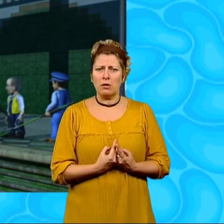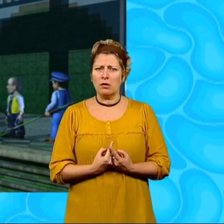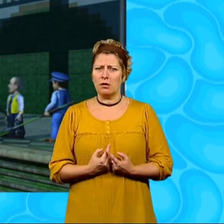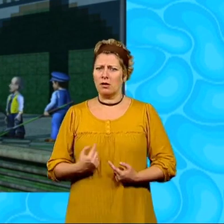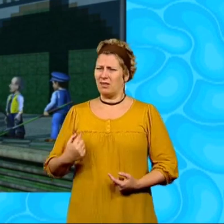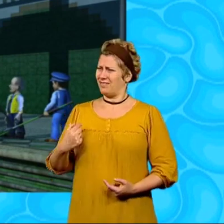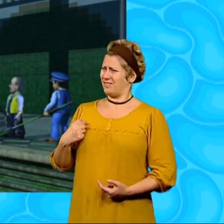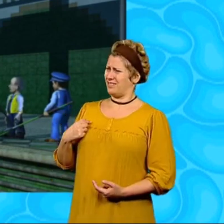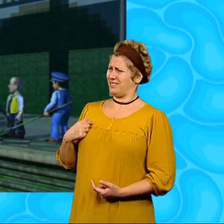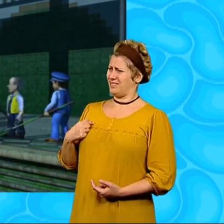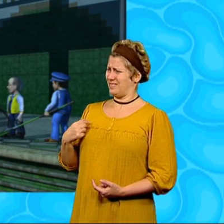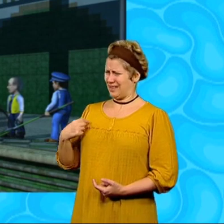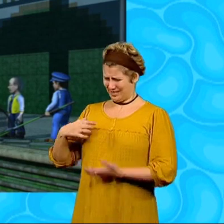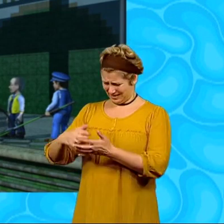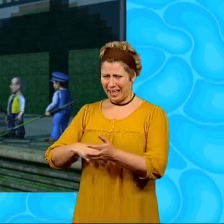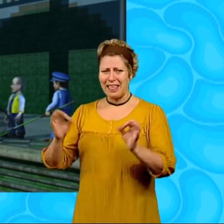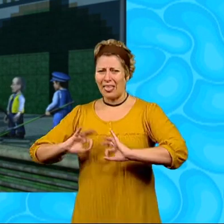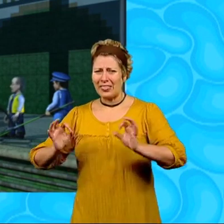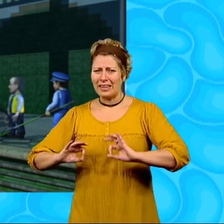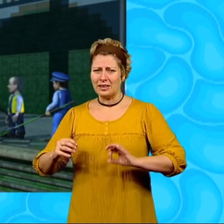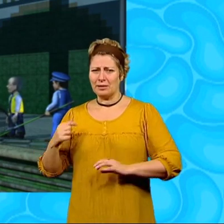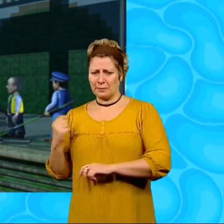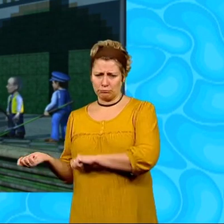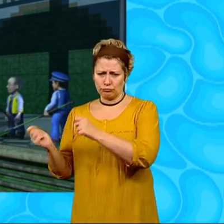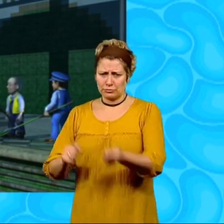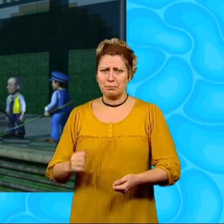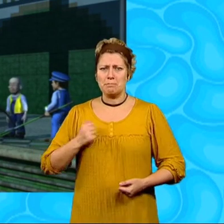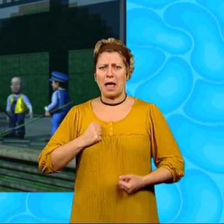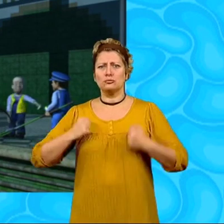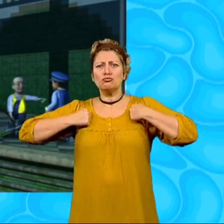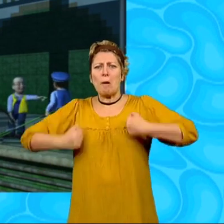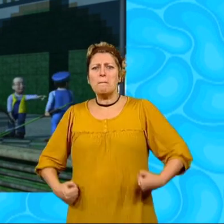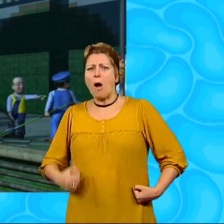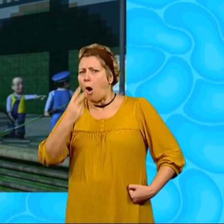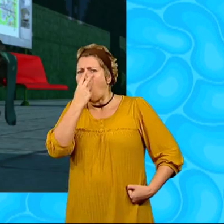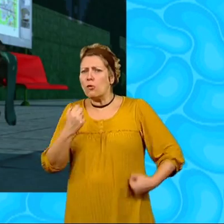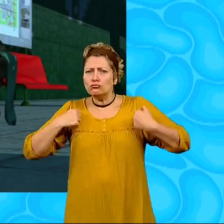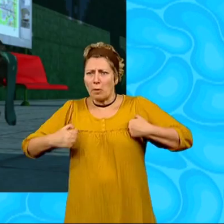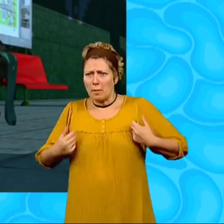I wasn't stealing anything. I was bringing you some of me old jumpers.